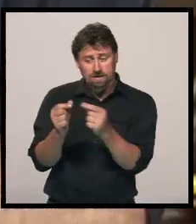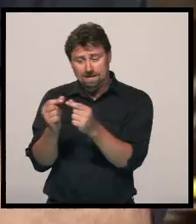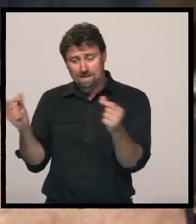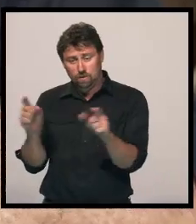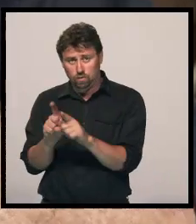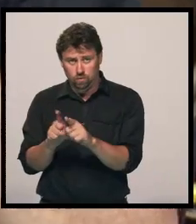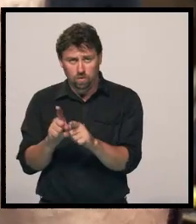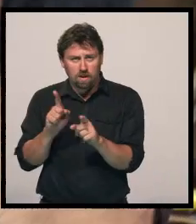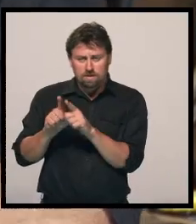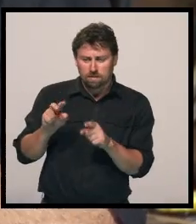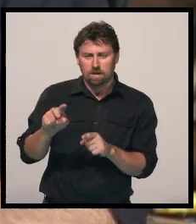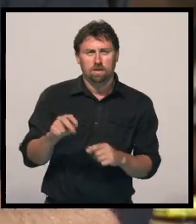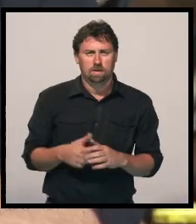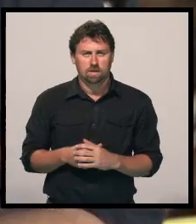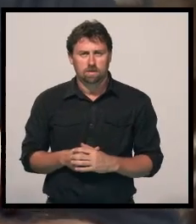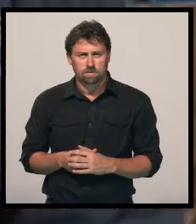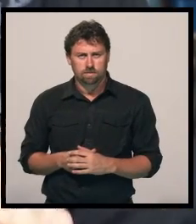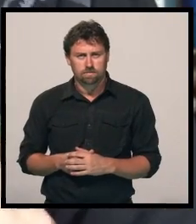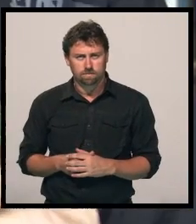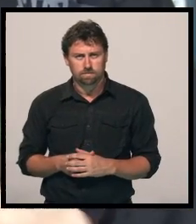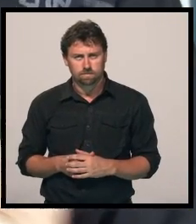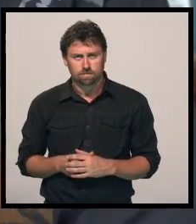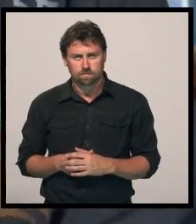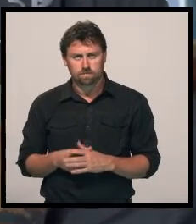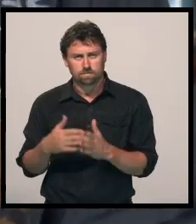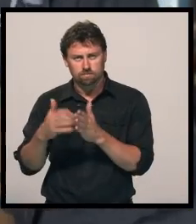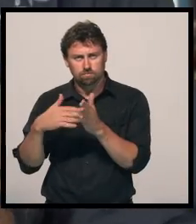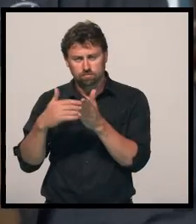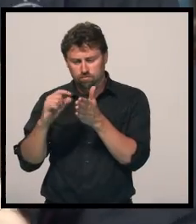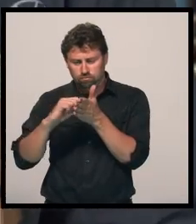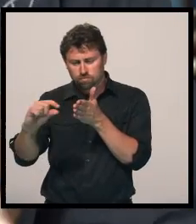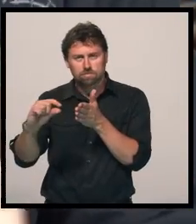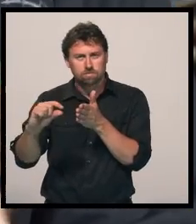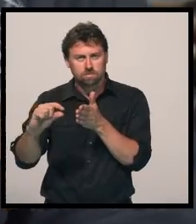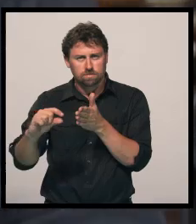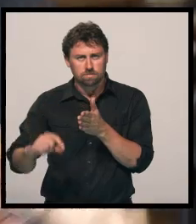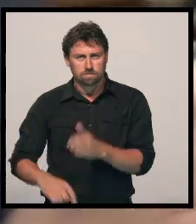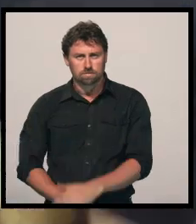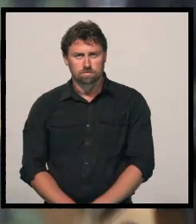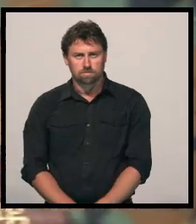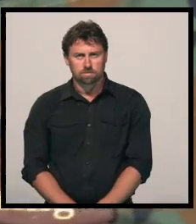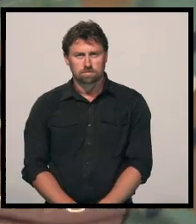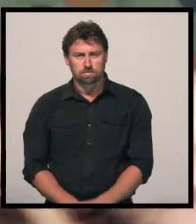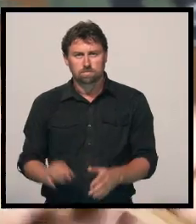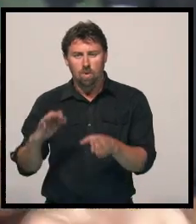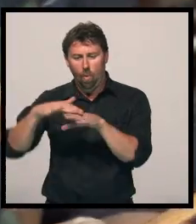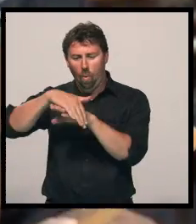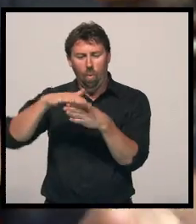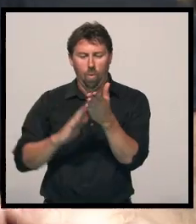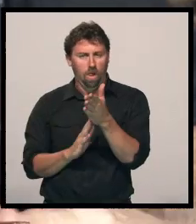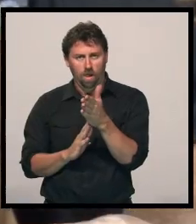Don't get any glue on the miters at this stage. You just want the 2 bearing faces, if you like.